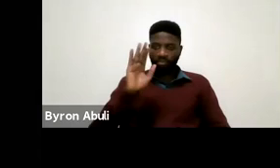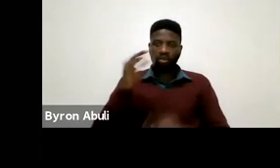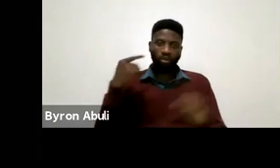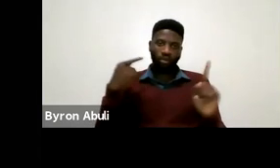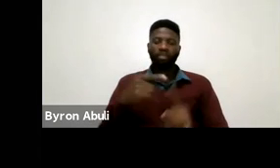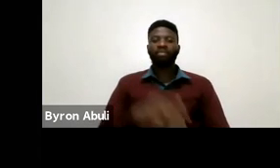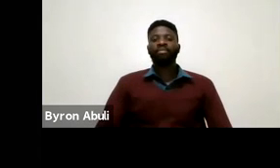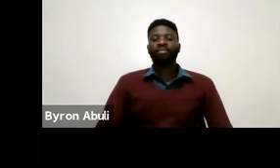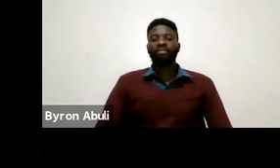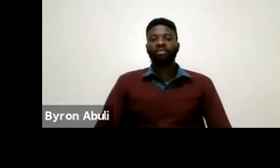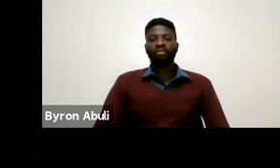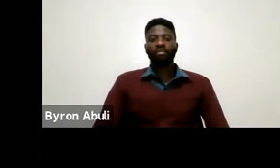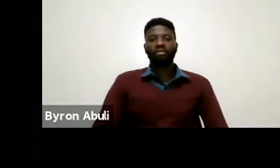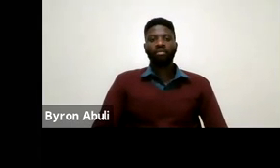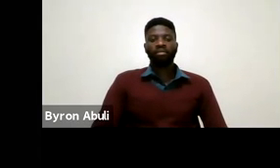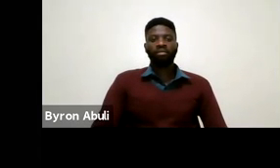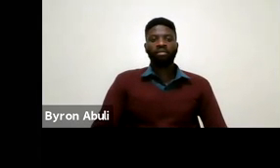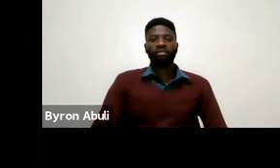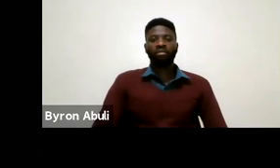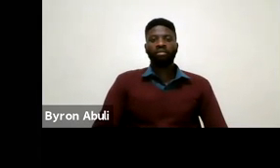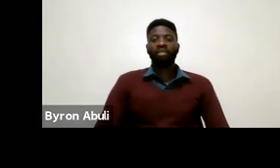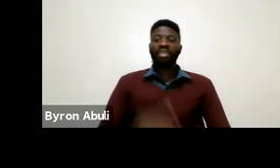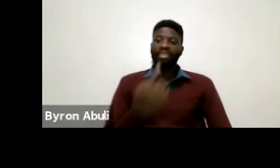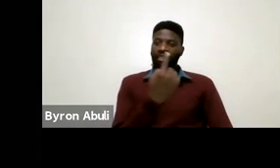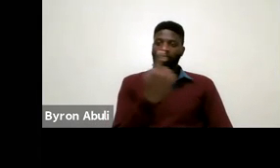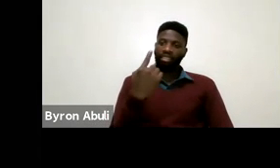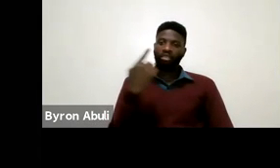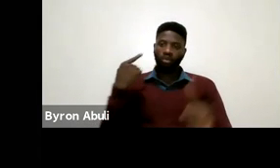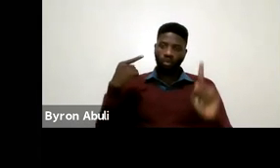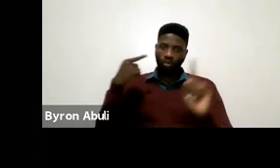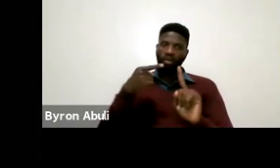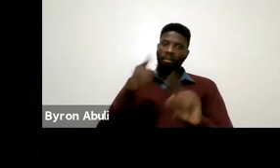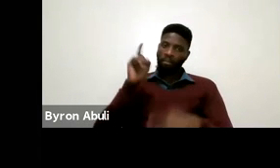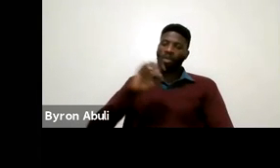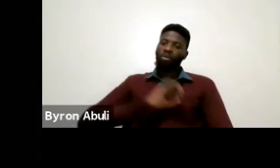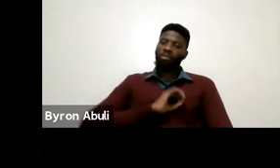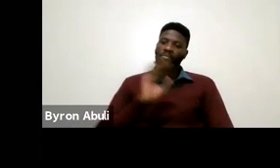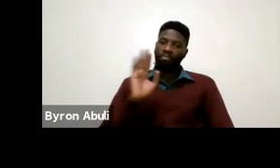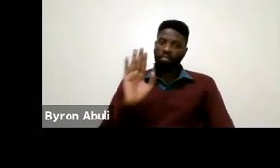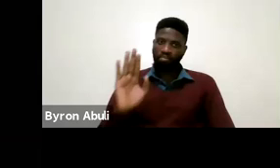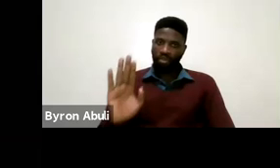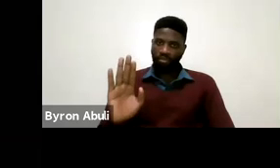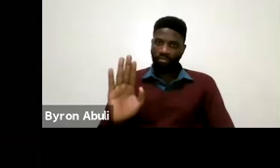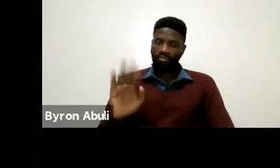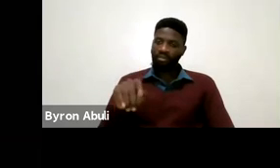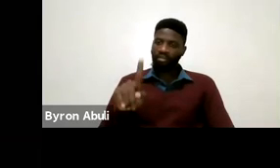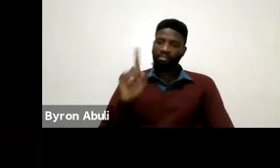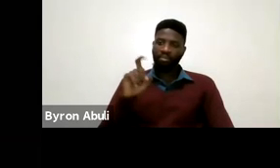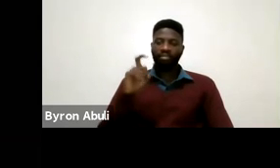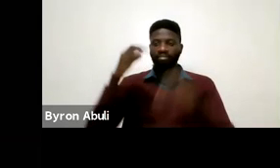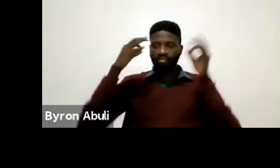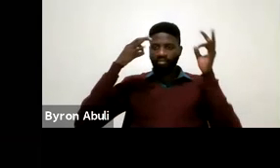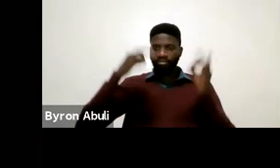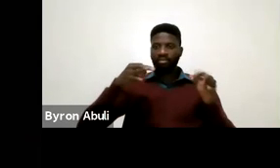In other words, each goal must belong to you. You need to decide what your goals will be. In other words,